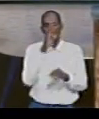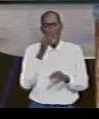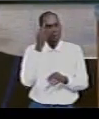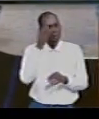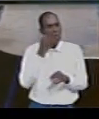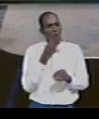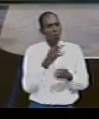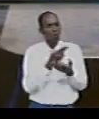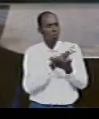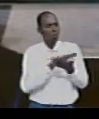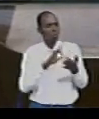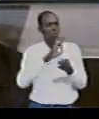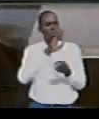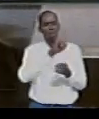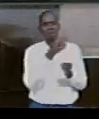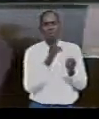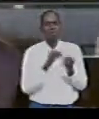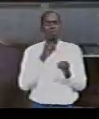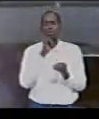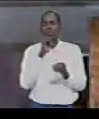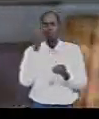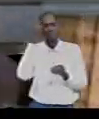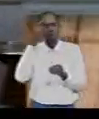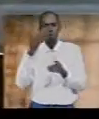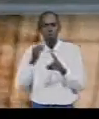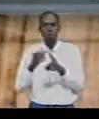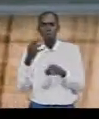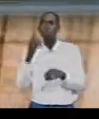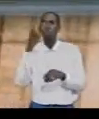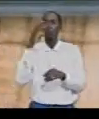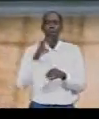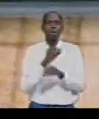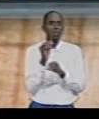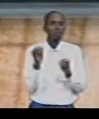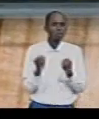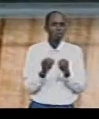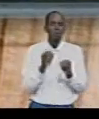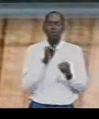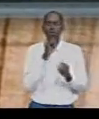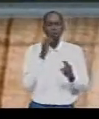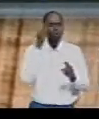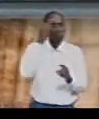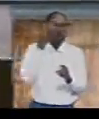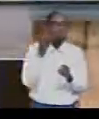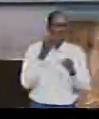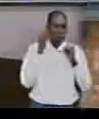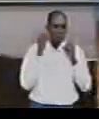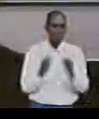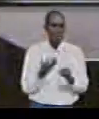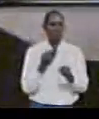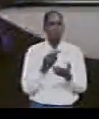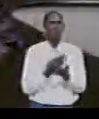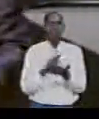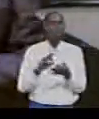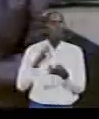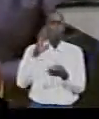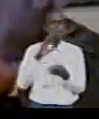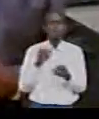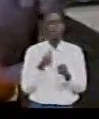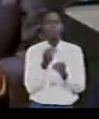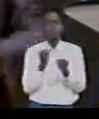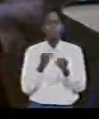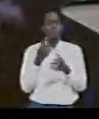anymore, about the word of God anymore, about the power of the Holy Ghost anymore. And all you're thinking about